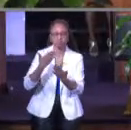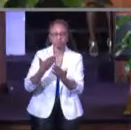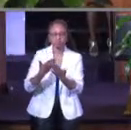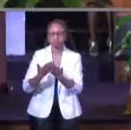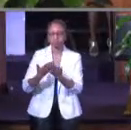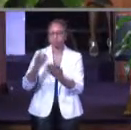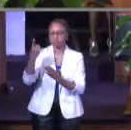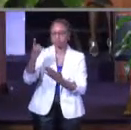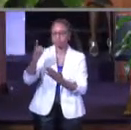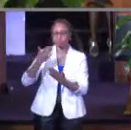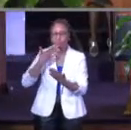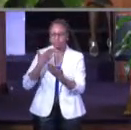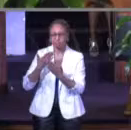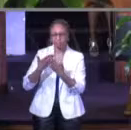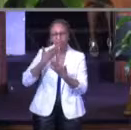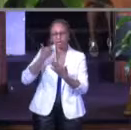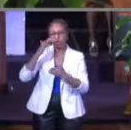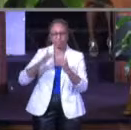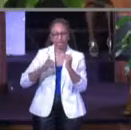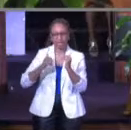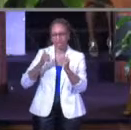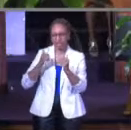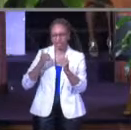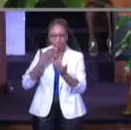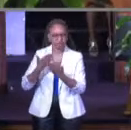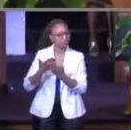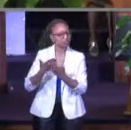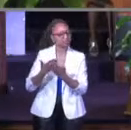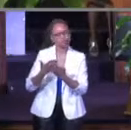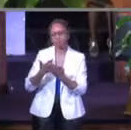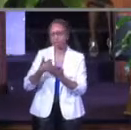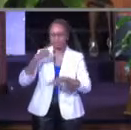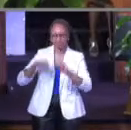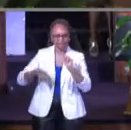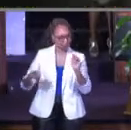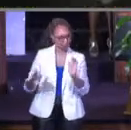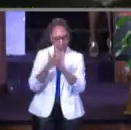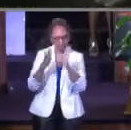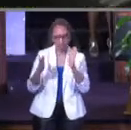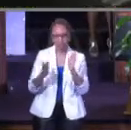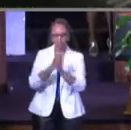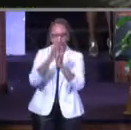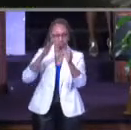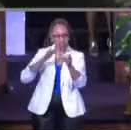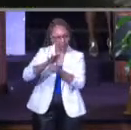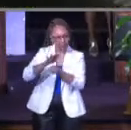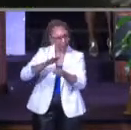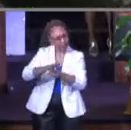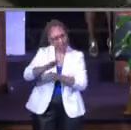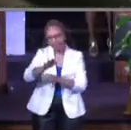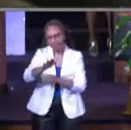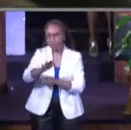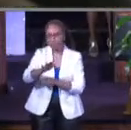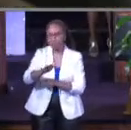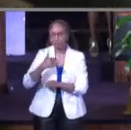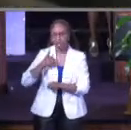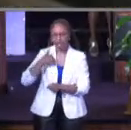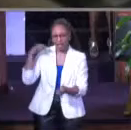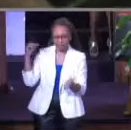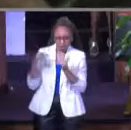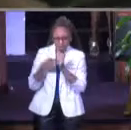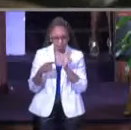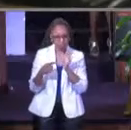got a first-hand testimony. I can't praise you enough. I owe you